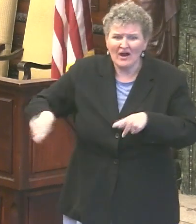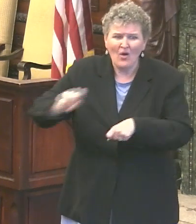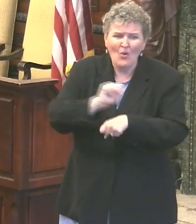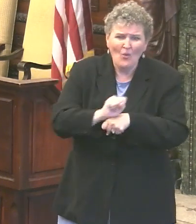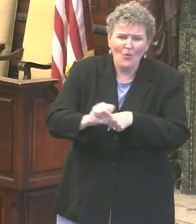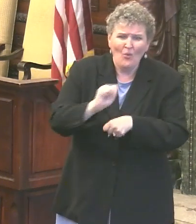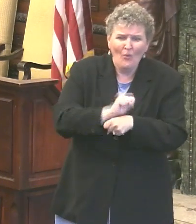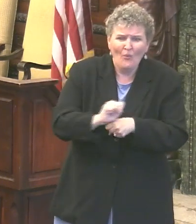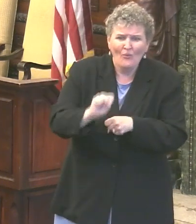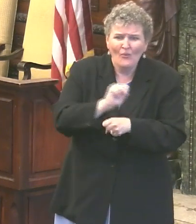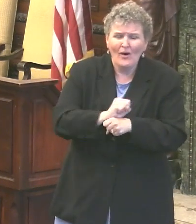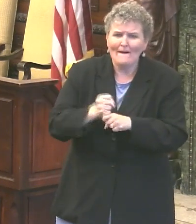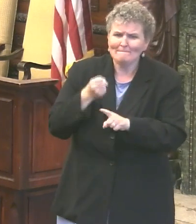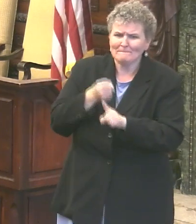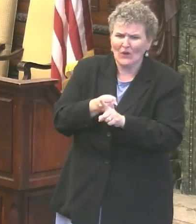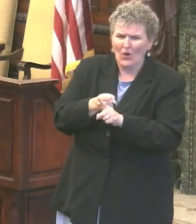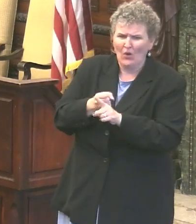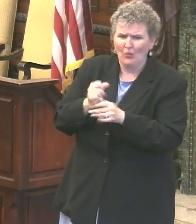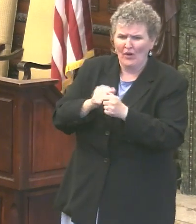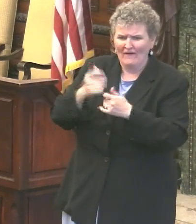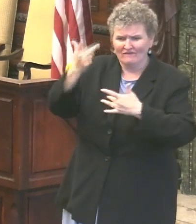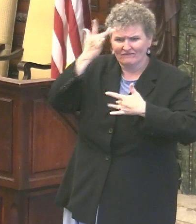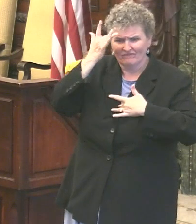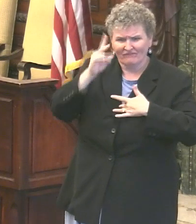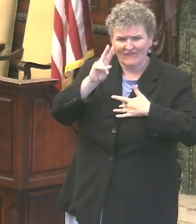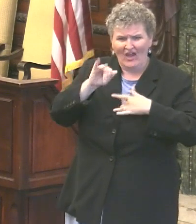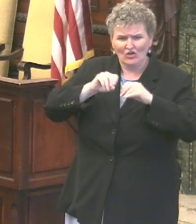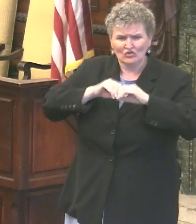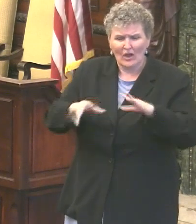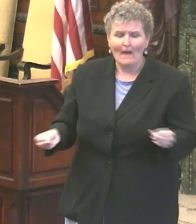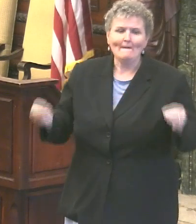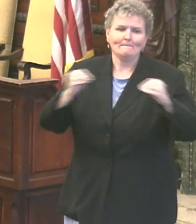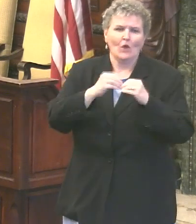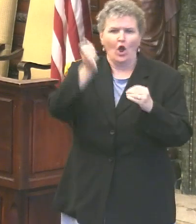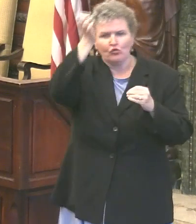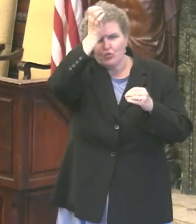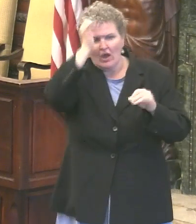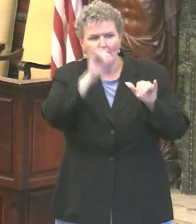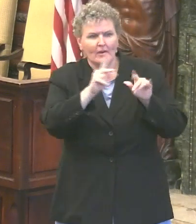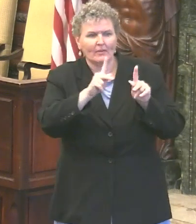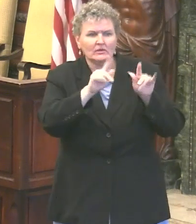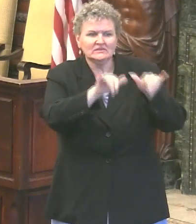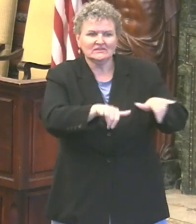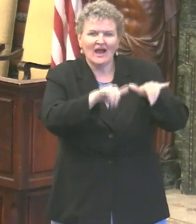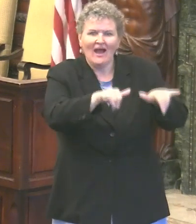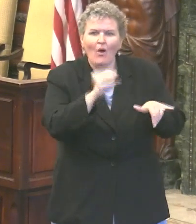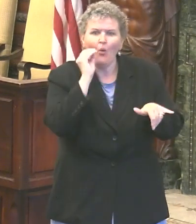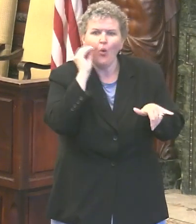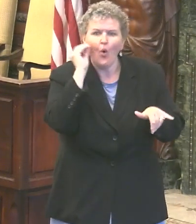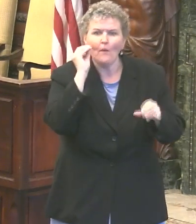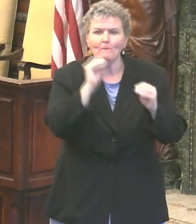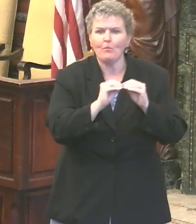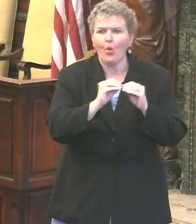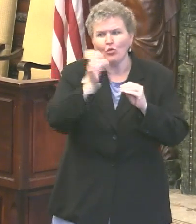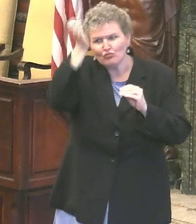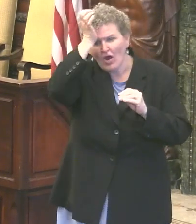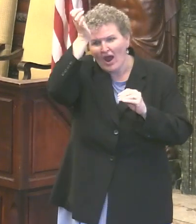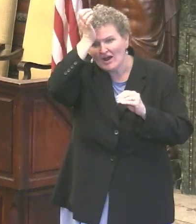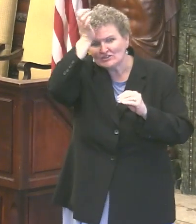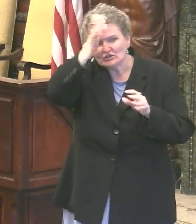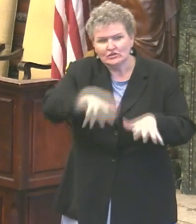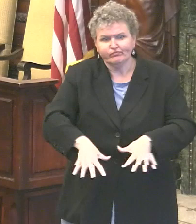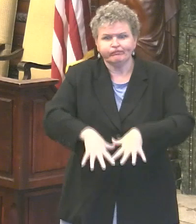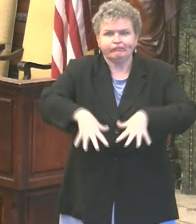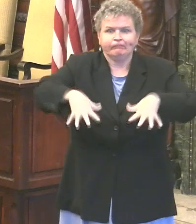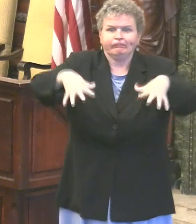virus. There's a lot more trash that's being produced because people are staying home. Probably 25% more trash than we're used to. We've had